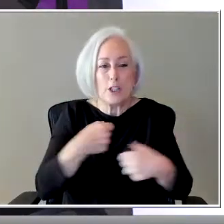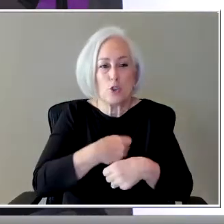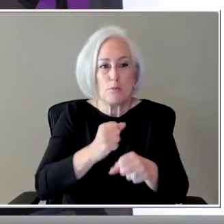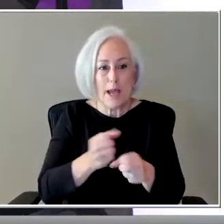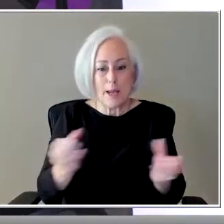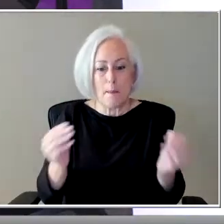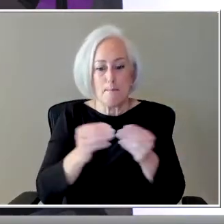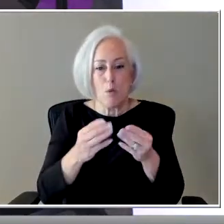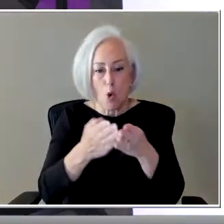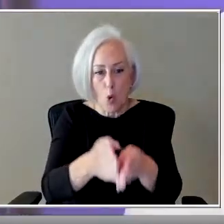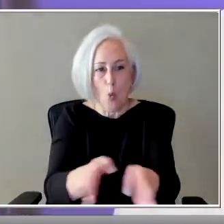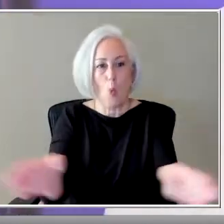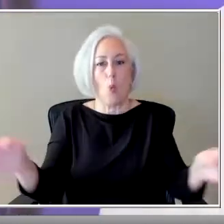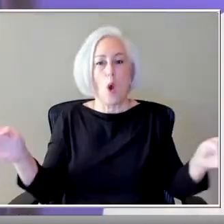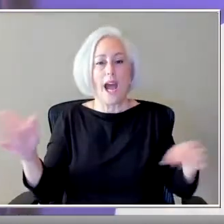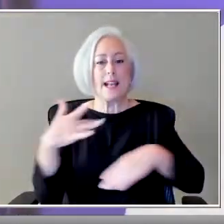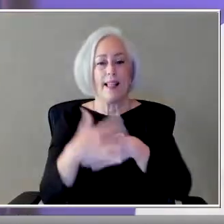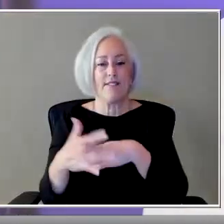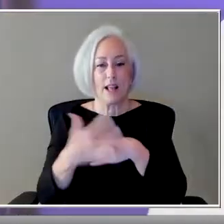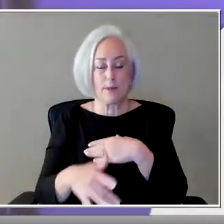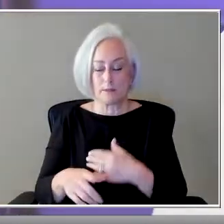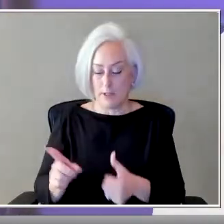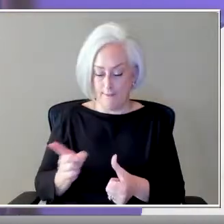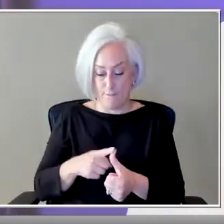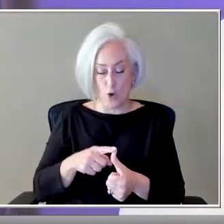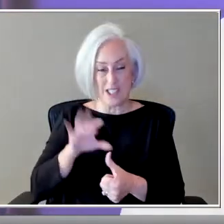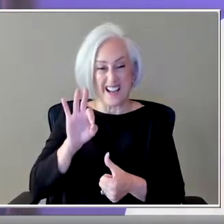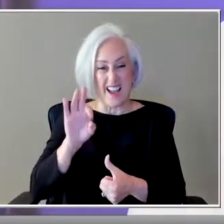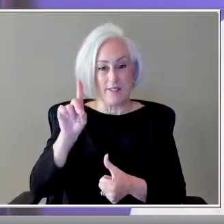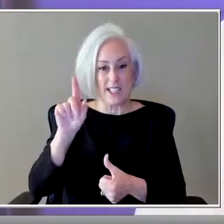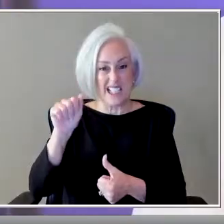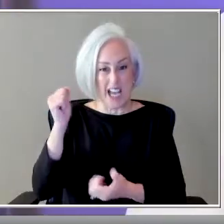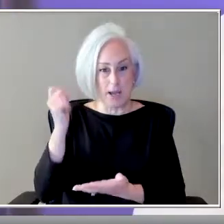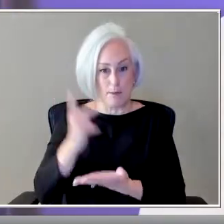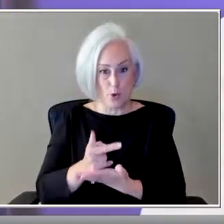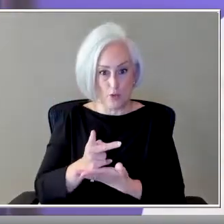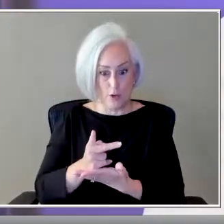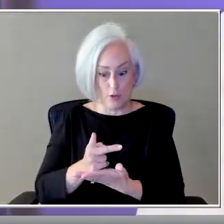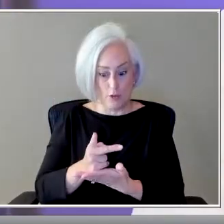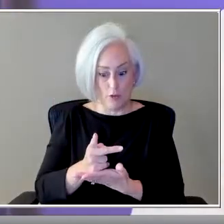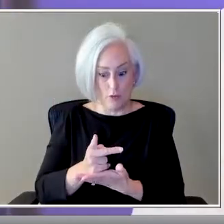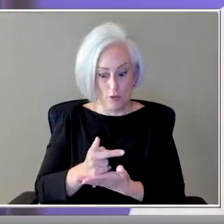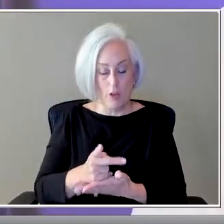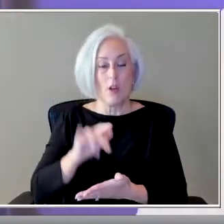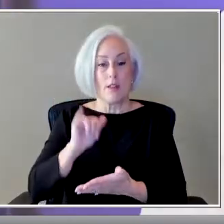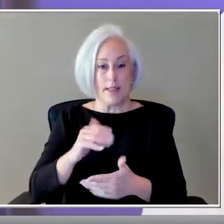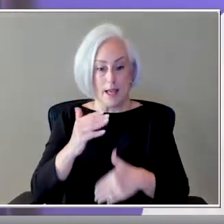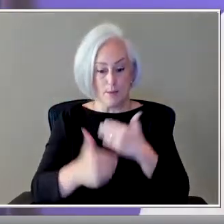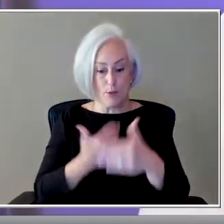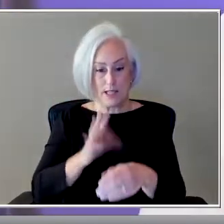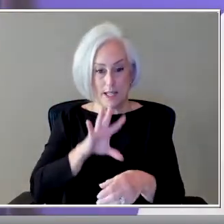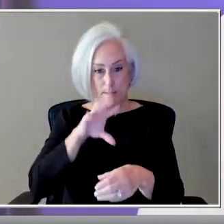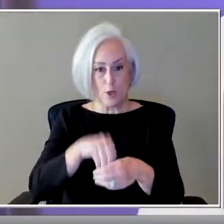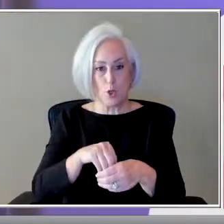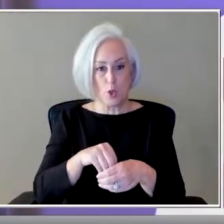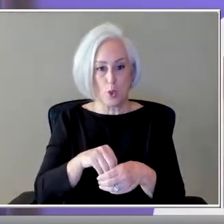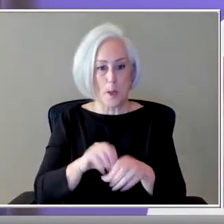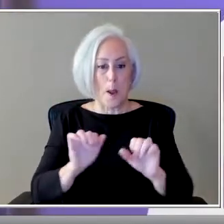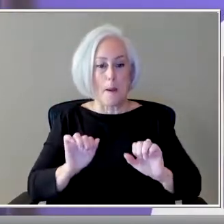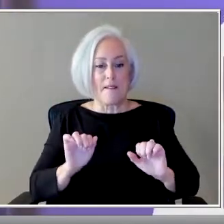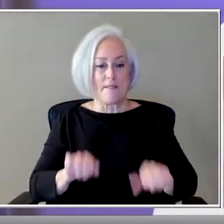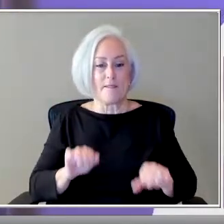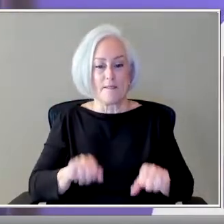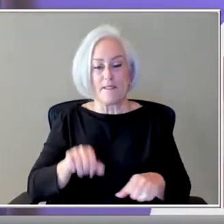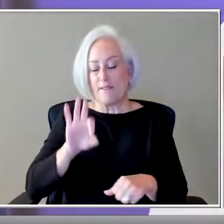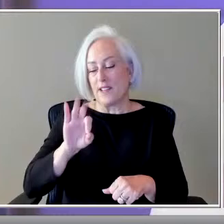So first we have to get FDA approval, and part of that process is doing something called a feasibility trial. And we're going to